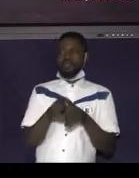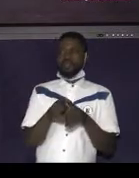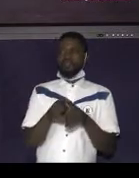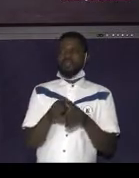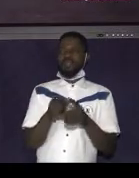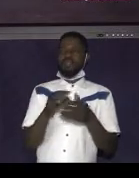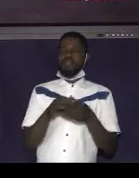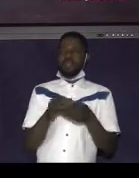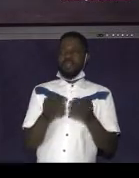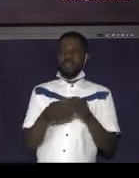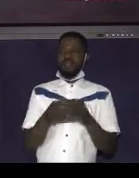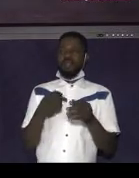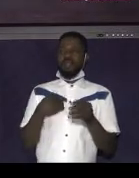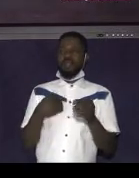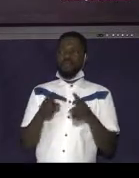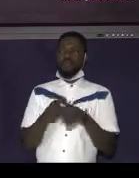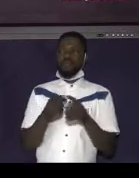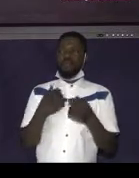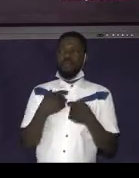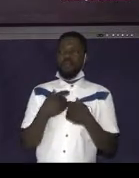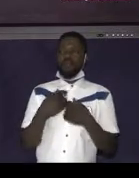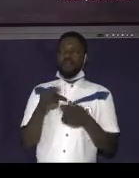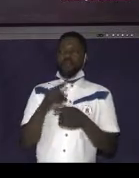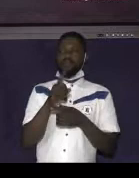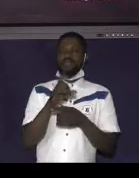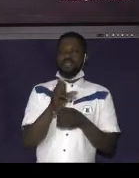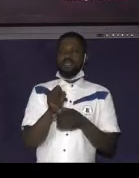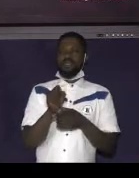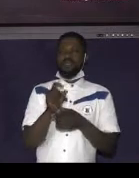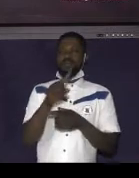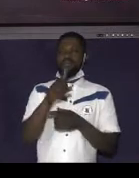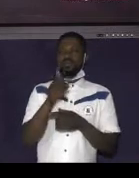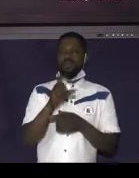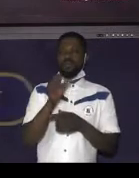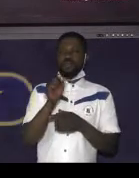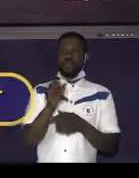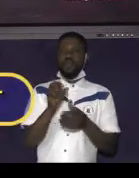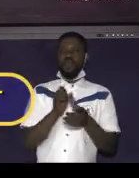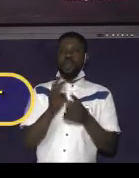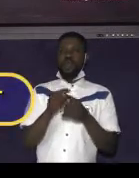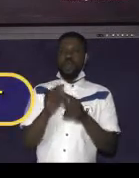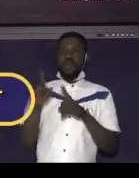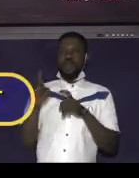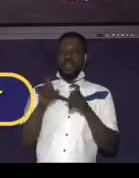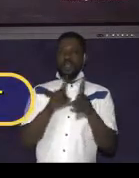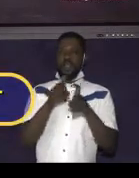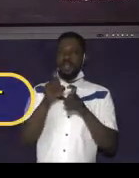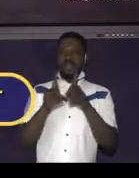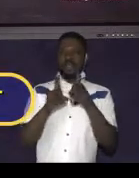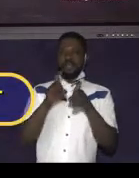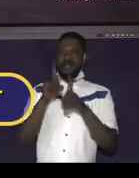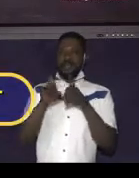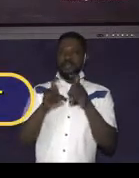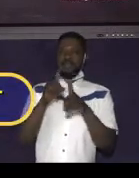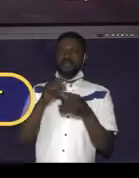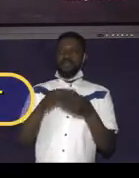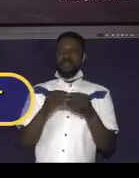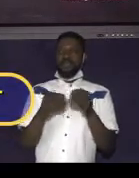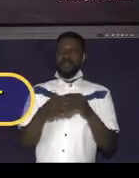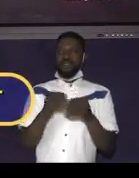statements. We also have questions or interrogative